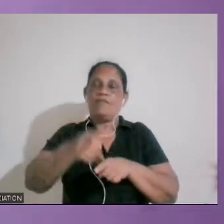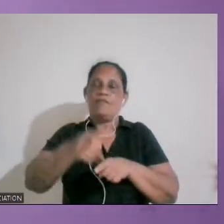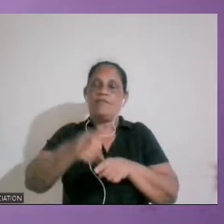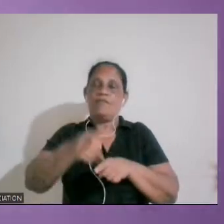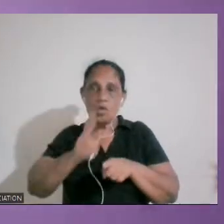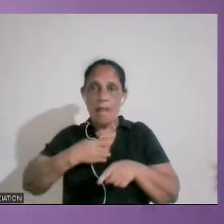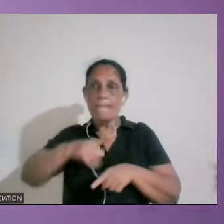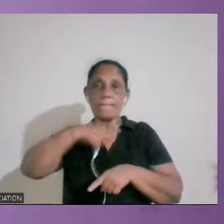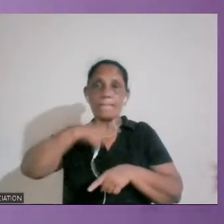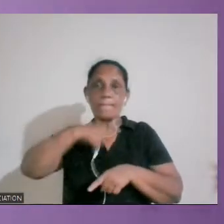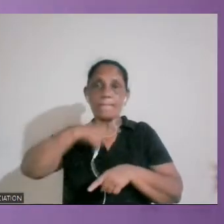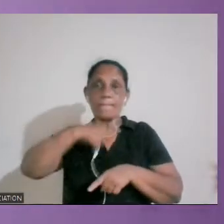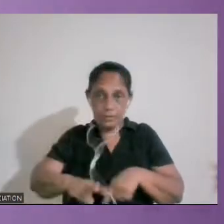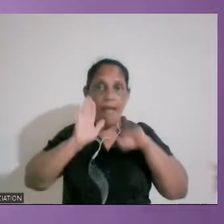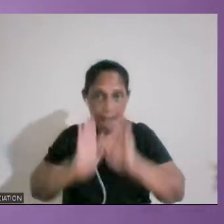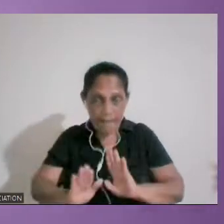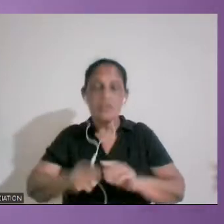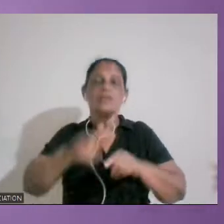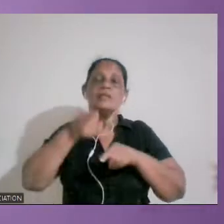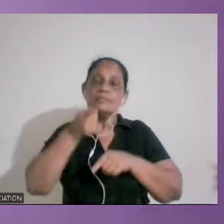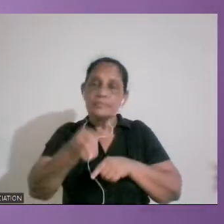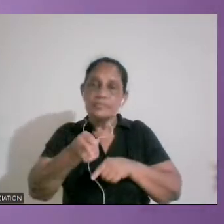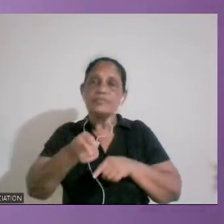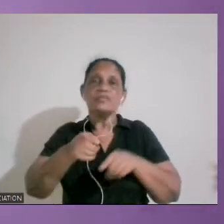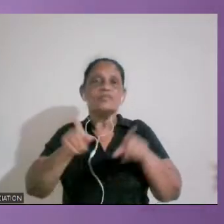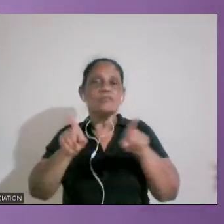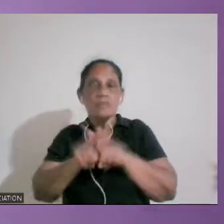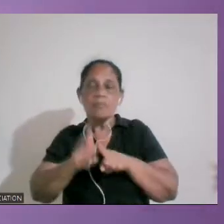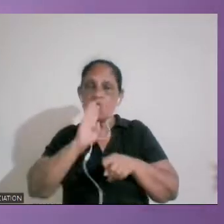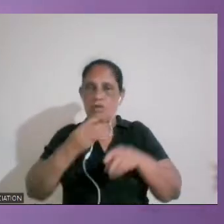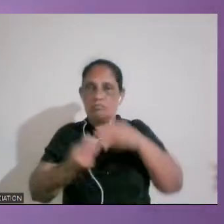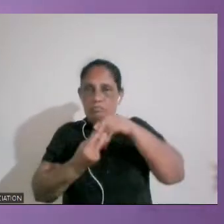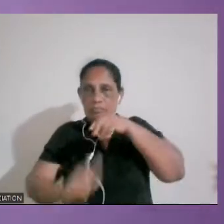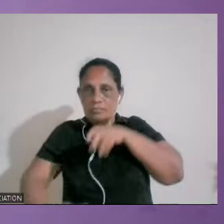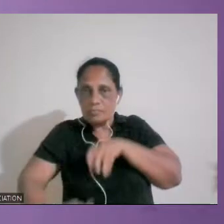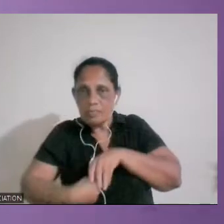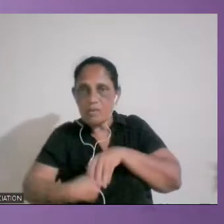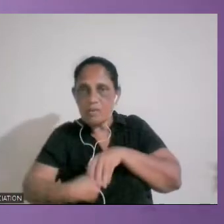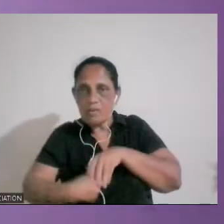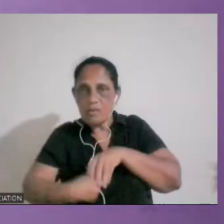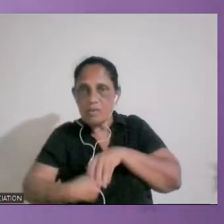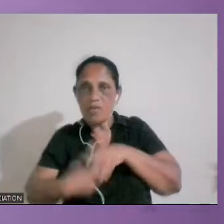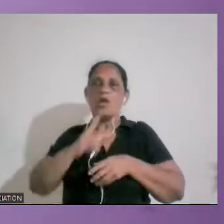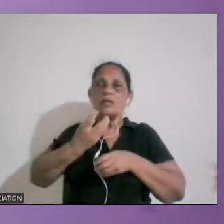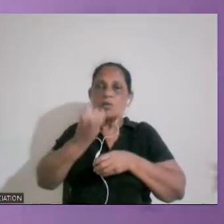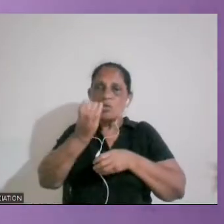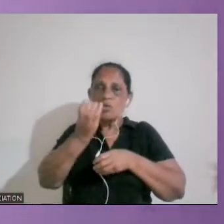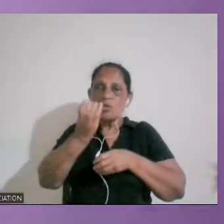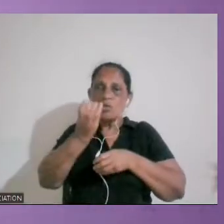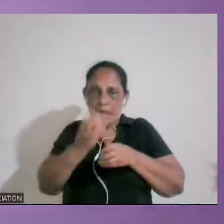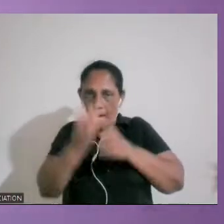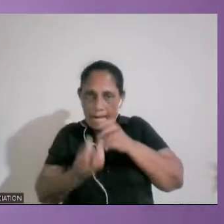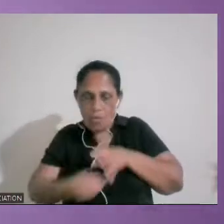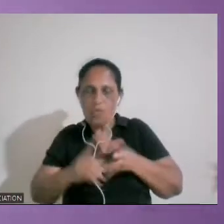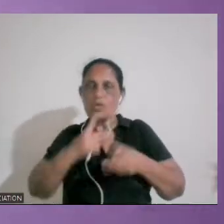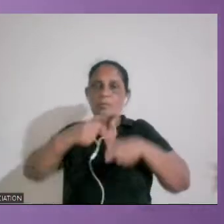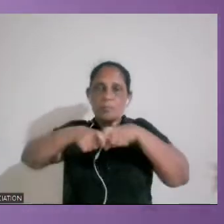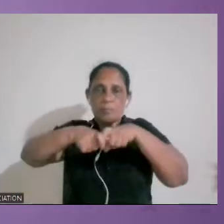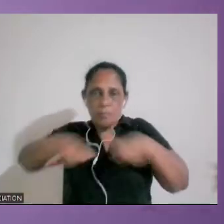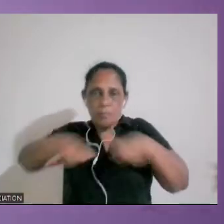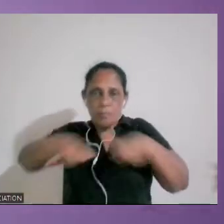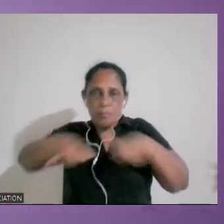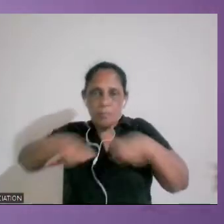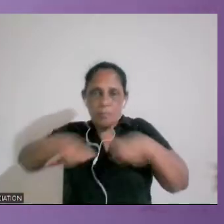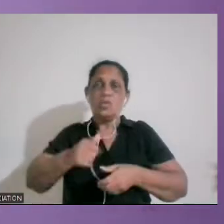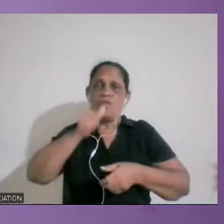You can definitely go swimming whilst you're on your period, but you need to use something like a tampon or a menstrual cup because if you